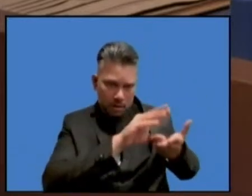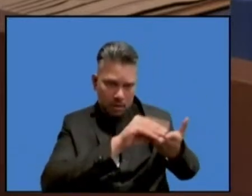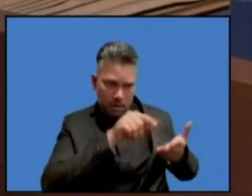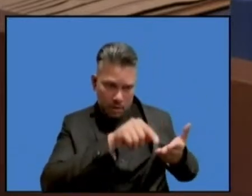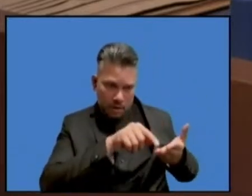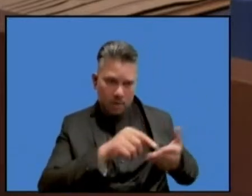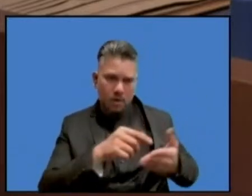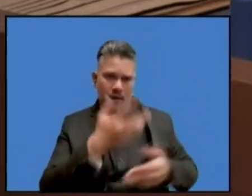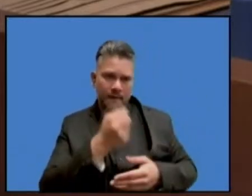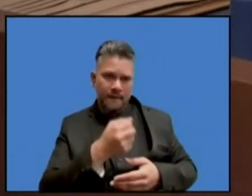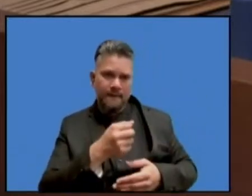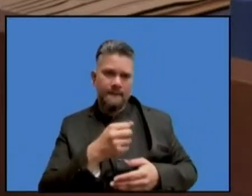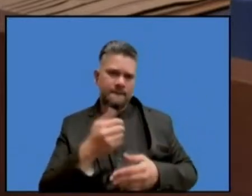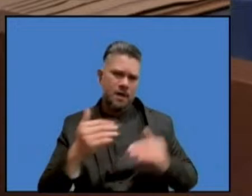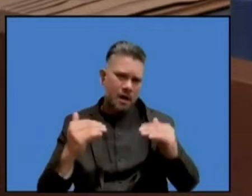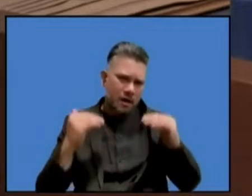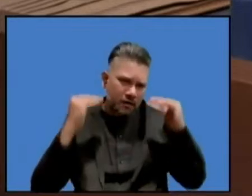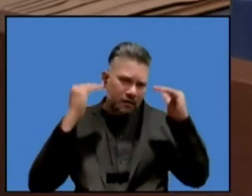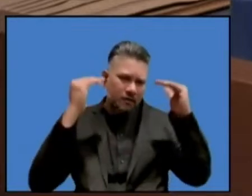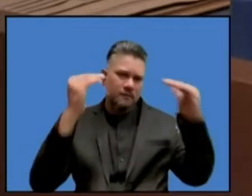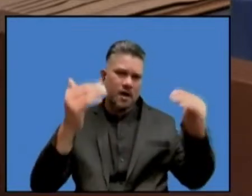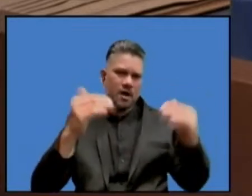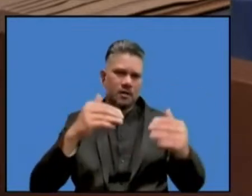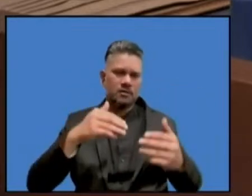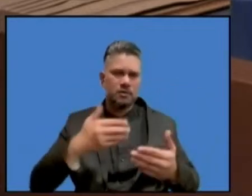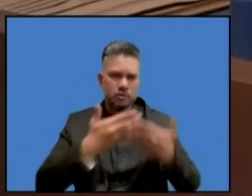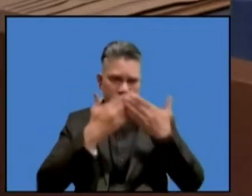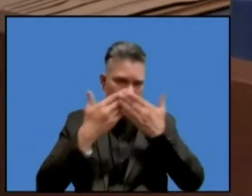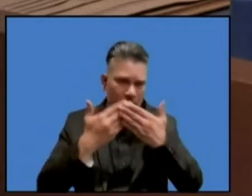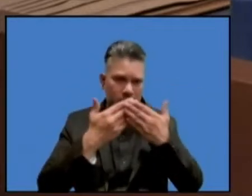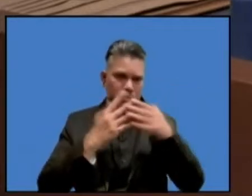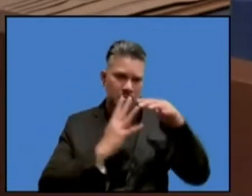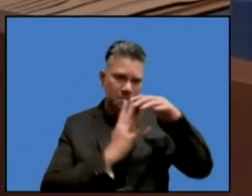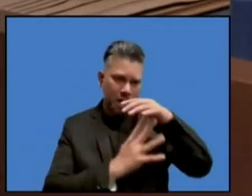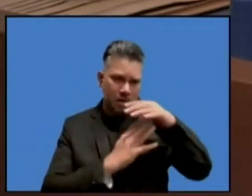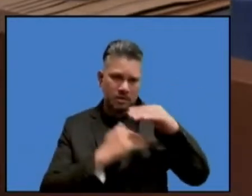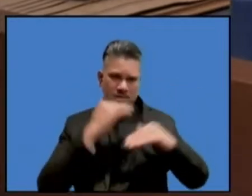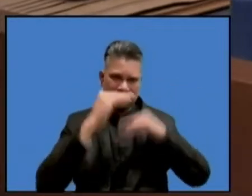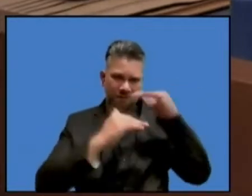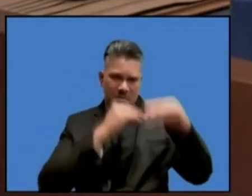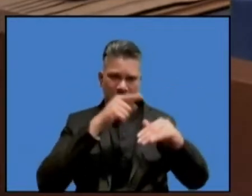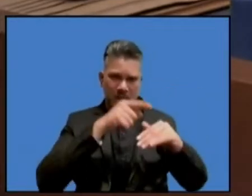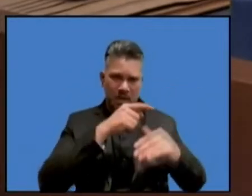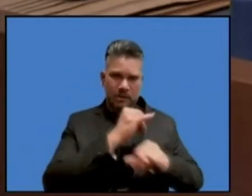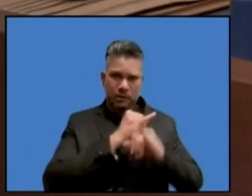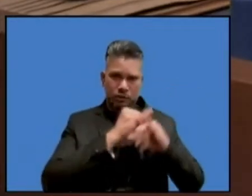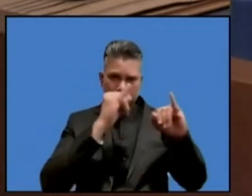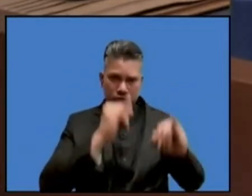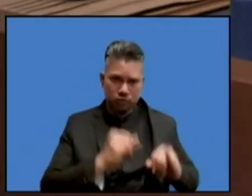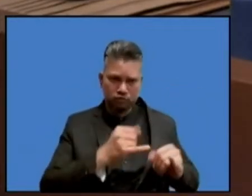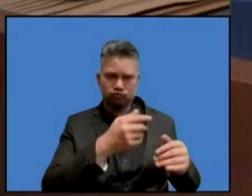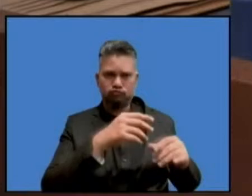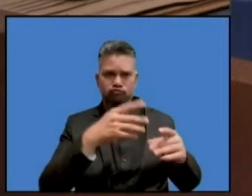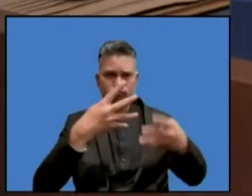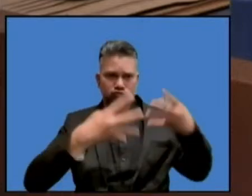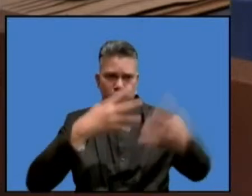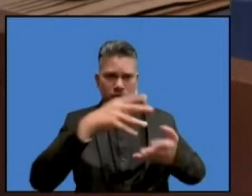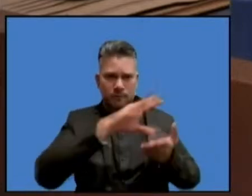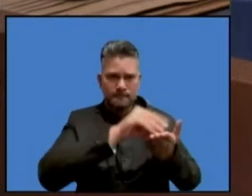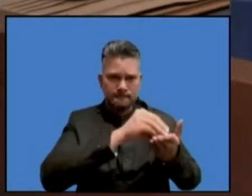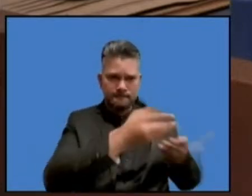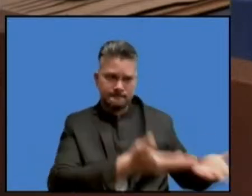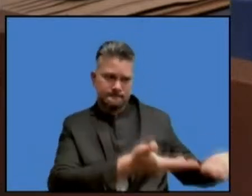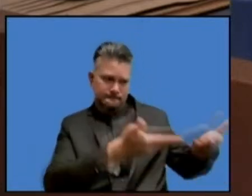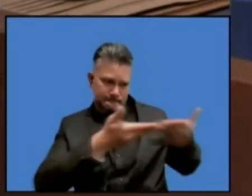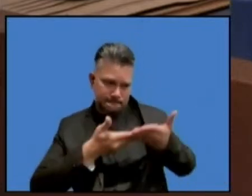Strategic Studies on Migration and Development. The establishment of this institute ensures that migration policies are informed by